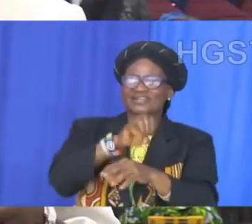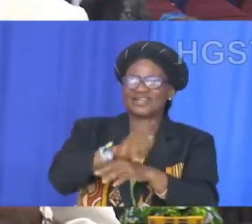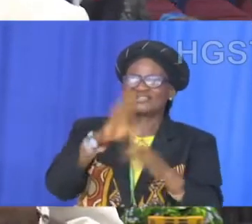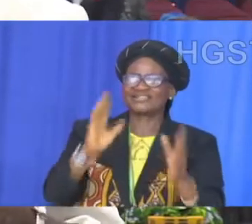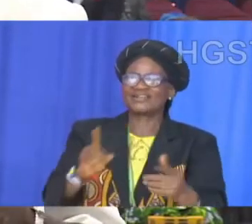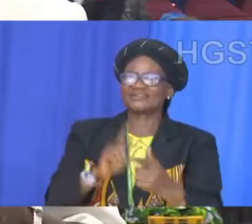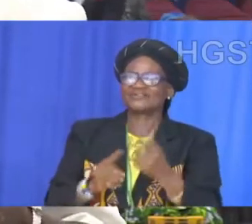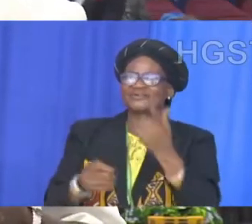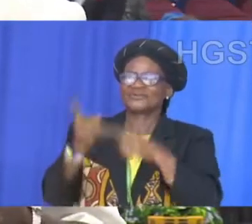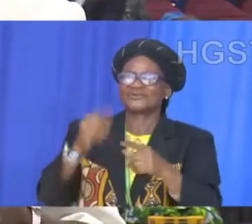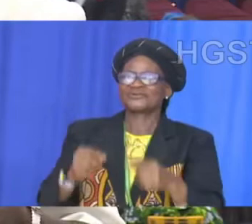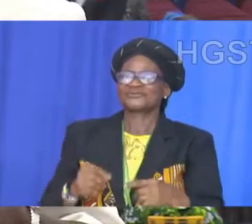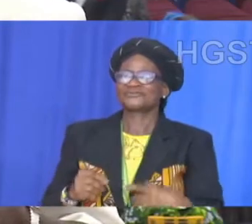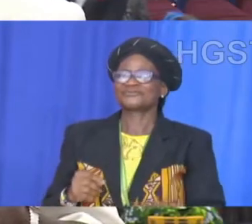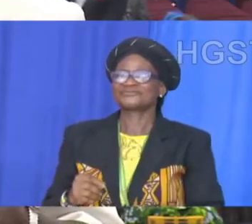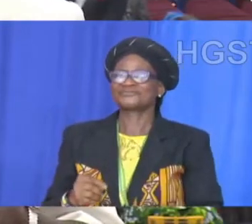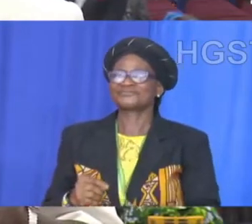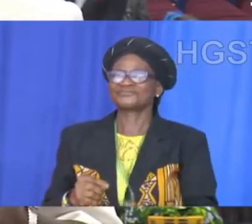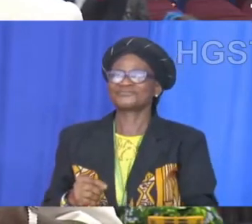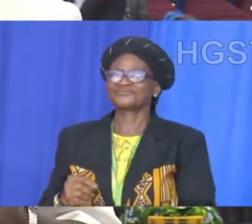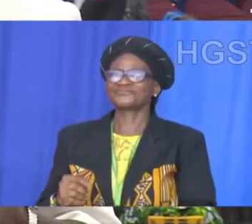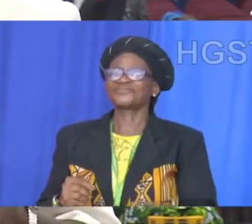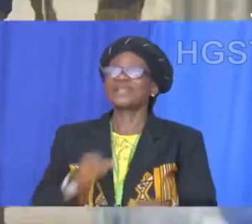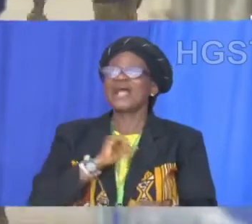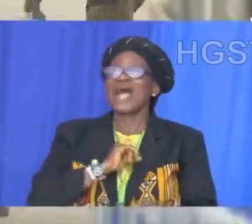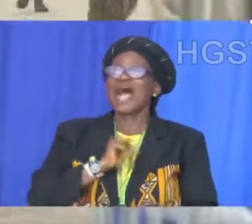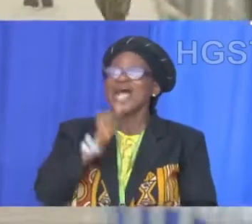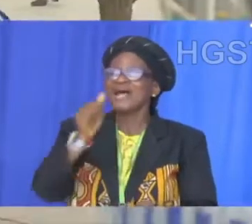But I'm also waiting for something to happen.